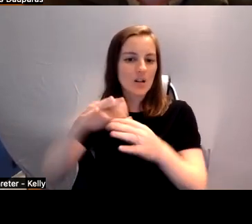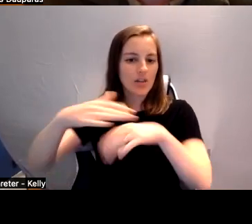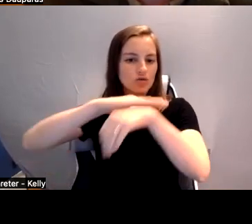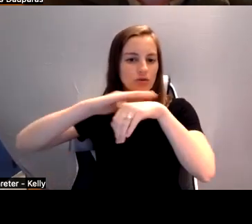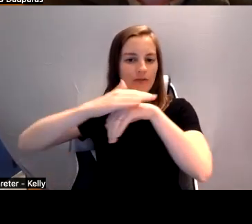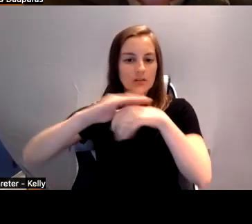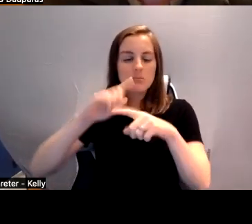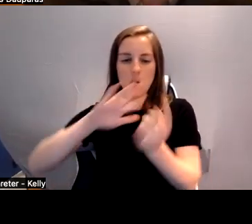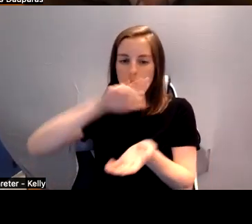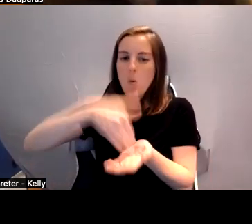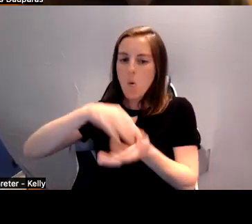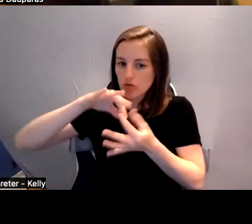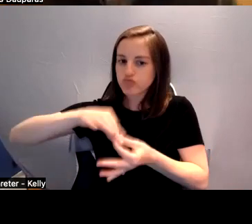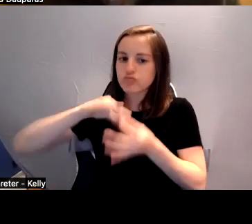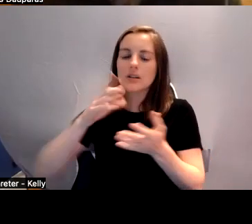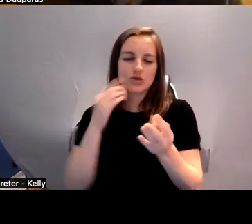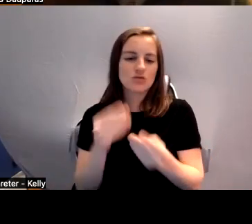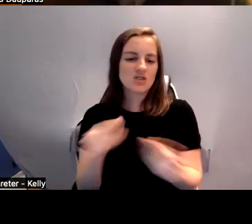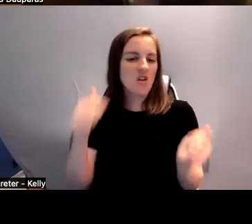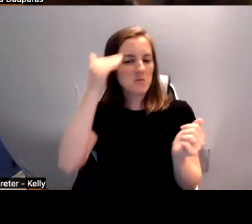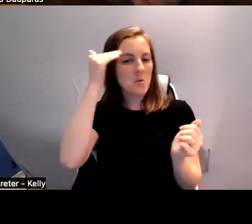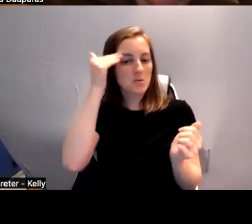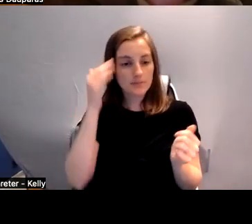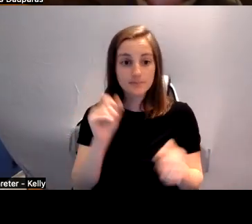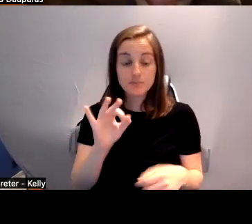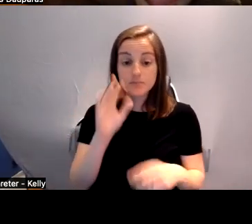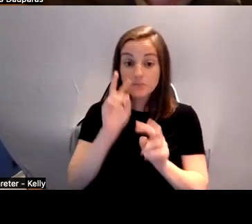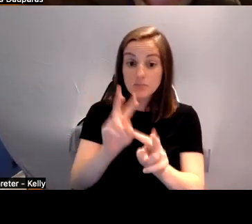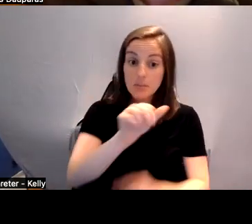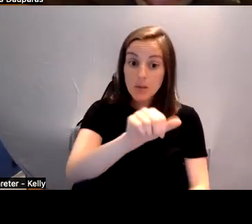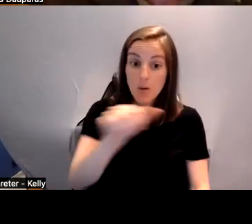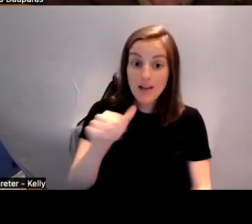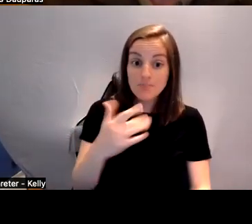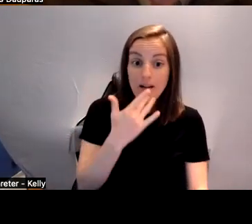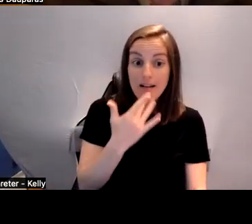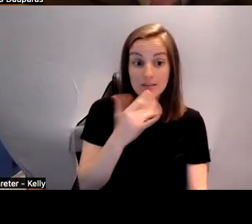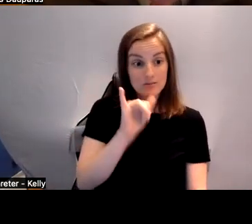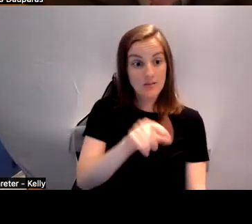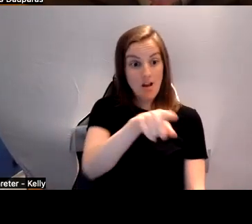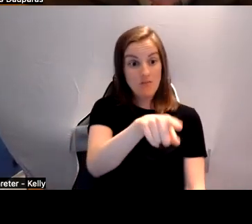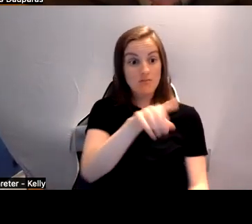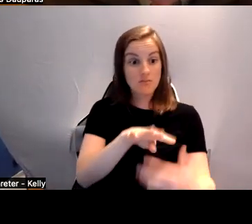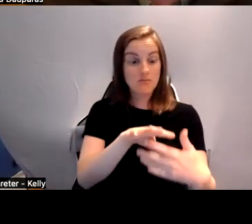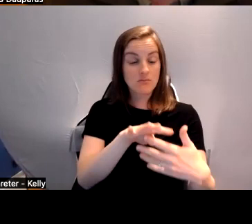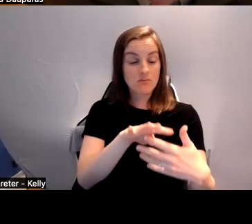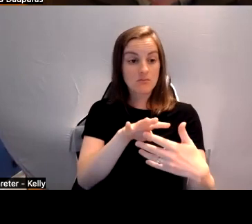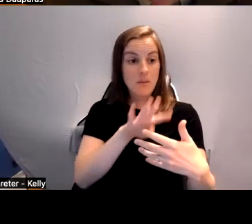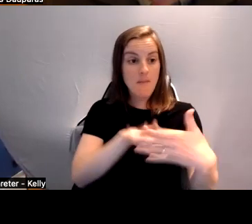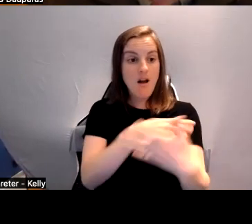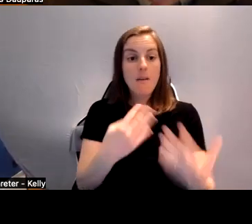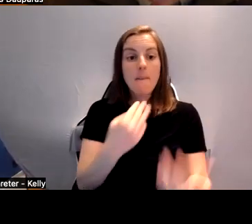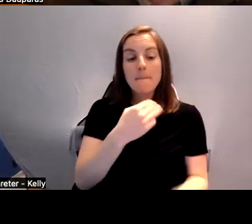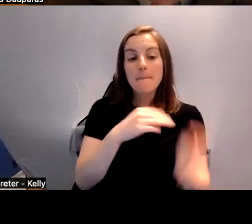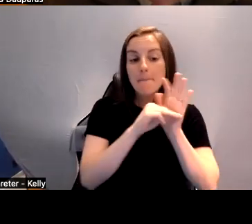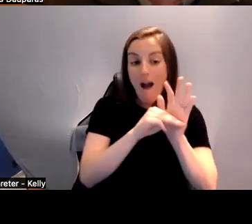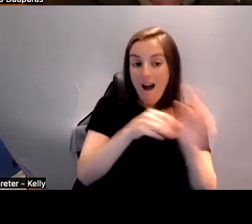resolved. If we look at the amino acid biases, so in this case, I'm plotting the model's bias